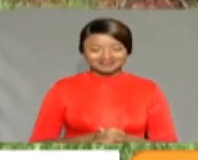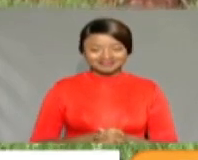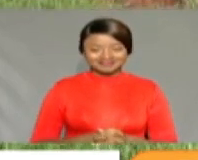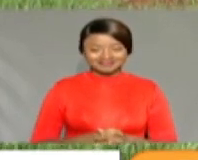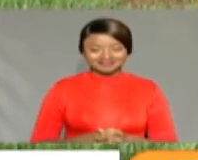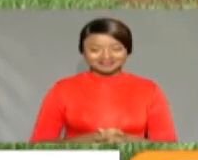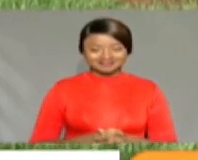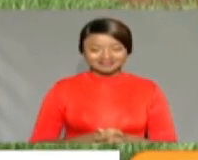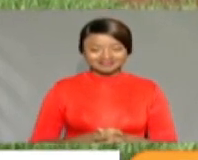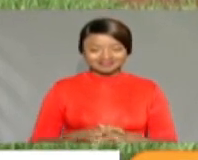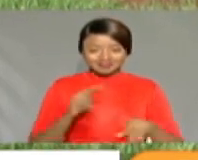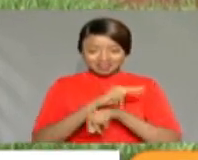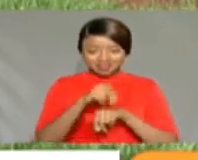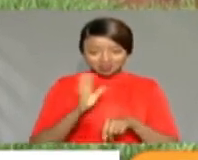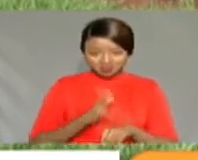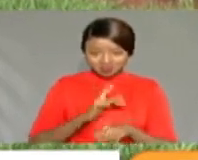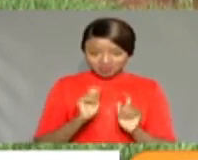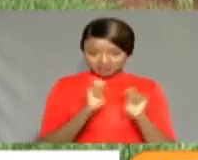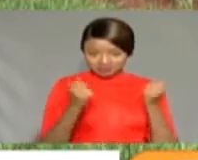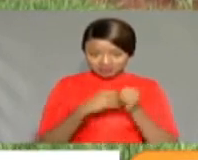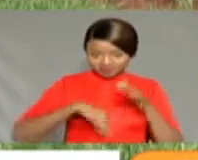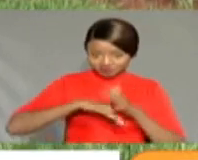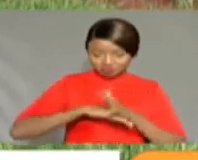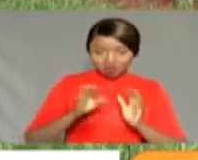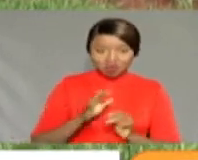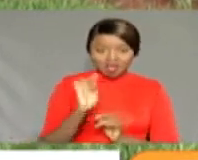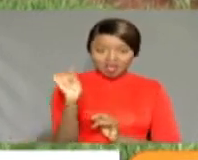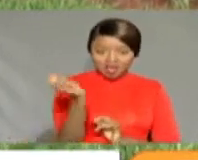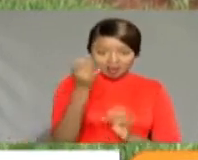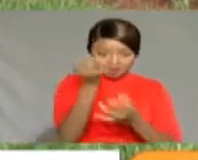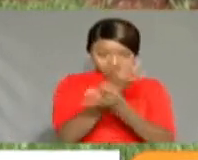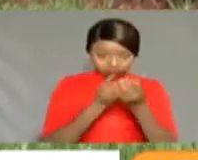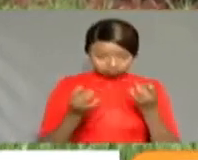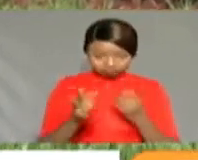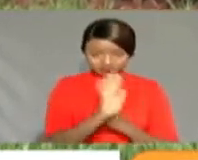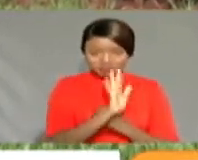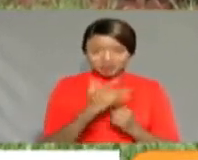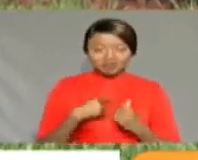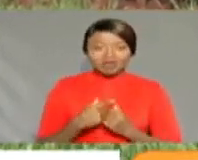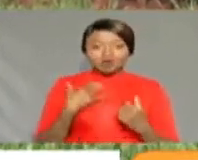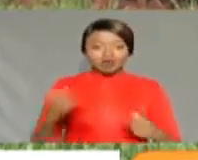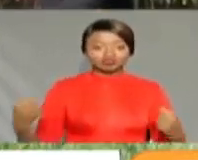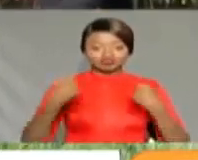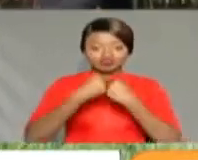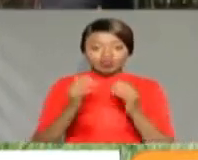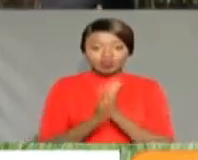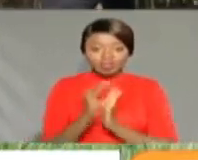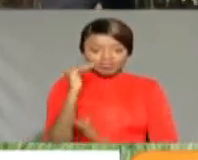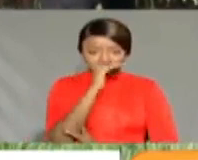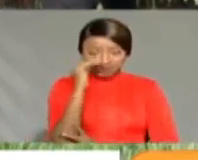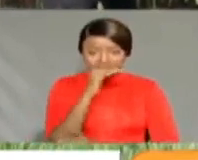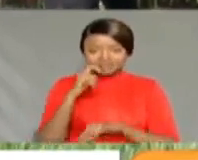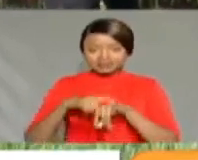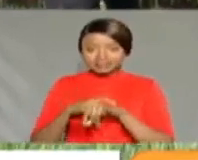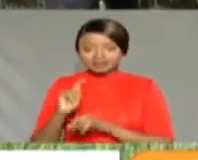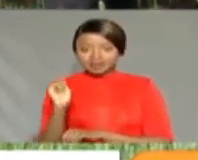The national women's team, the Harambee Starlets, reported to camp yesterday ahead of their Olympic qualifier against Zambia after the Football Kenya